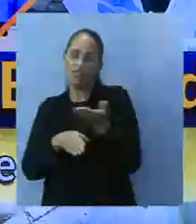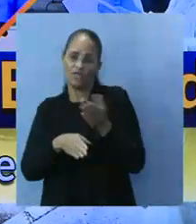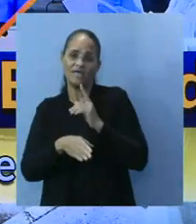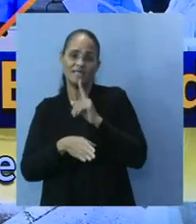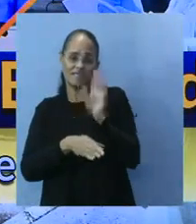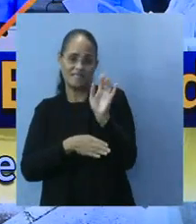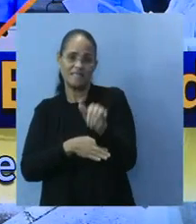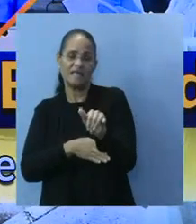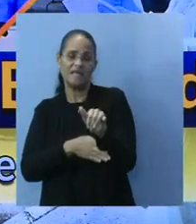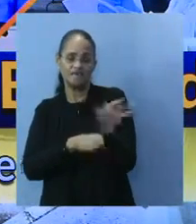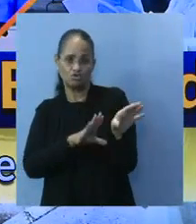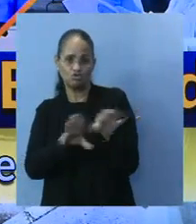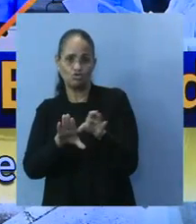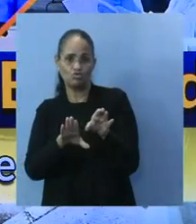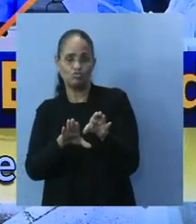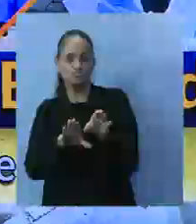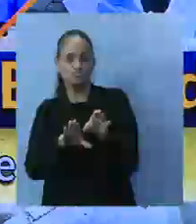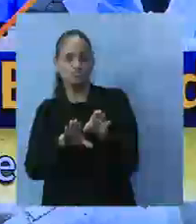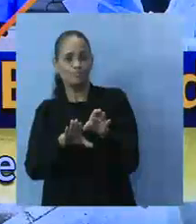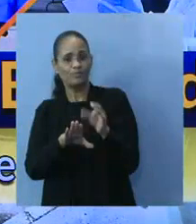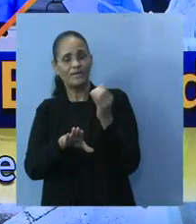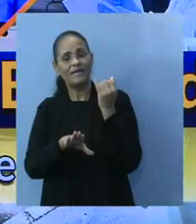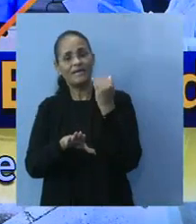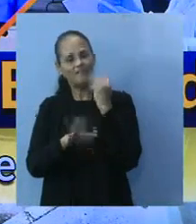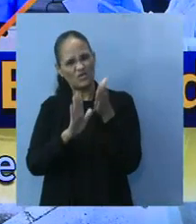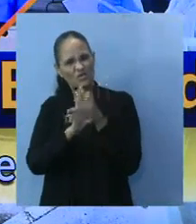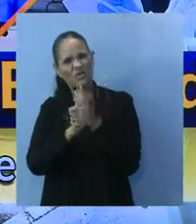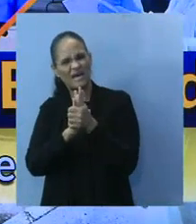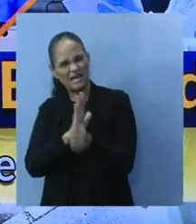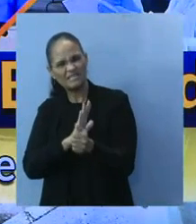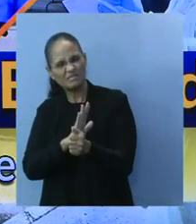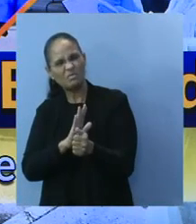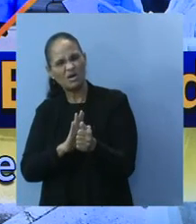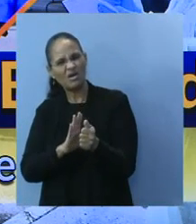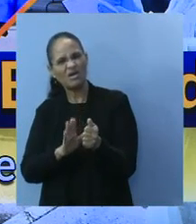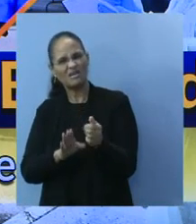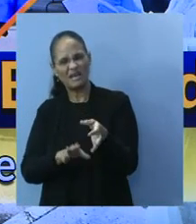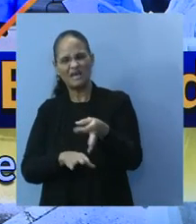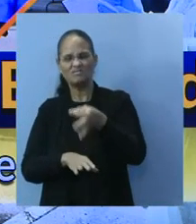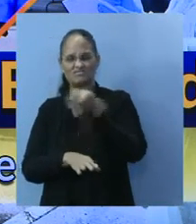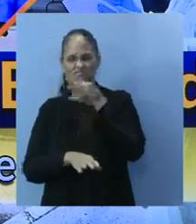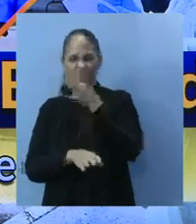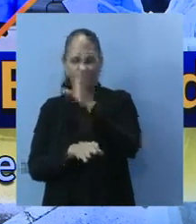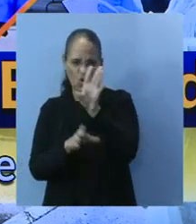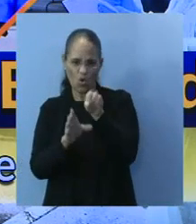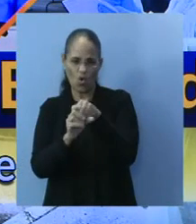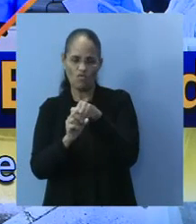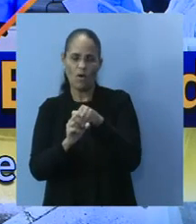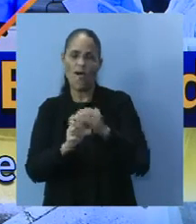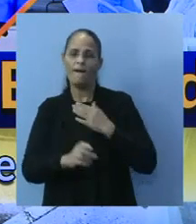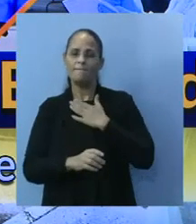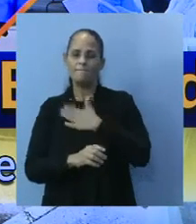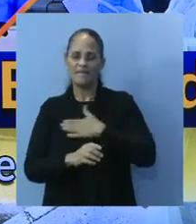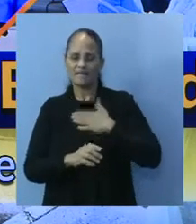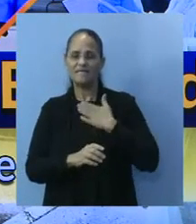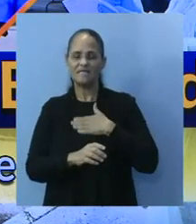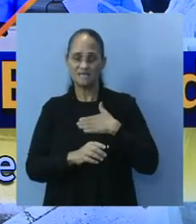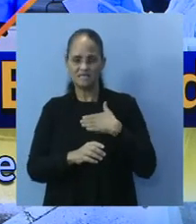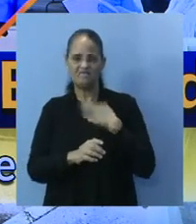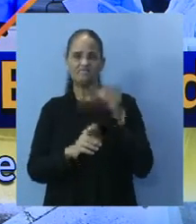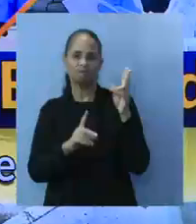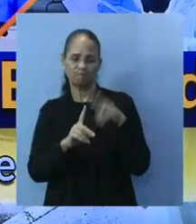that you do, the trade of which you are an expert in and the business of which you are involved in, please go ahead and